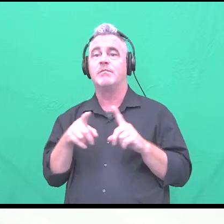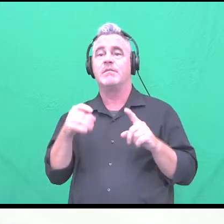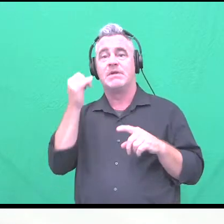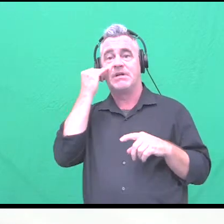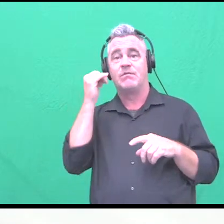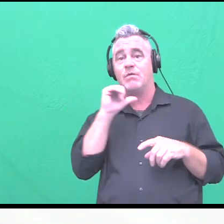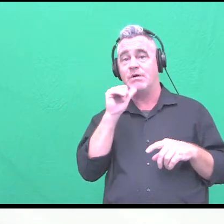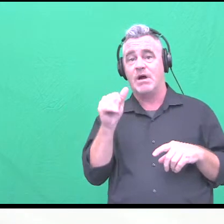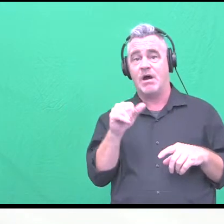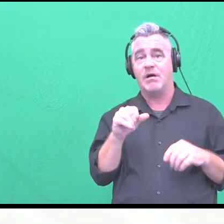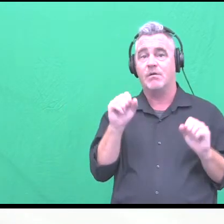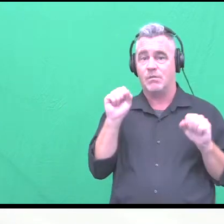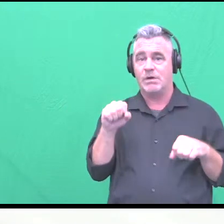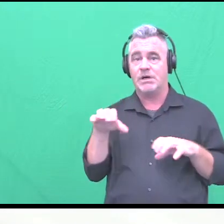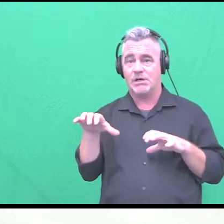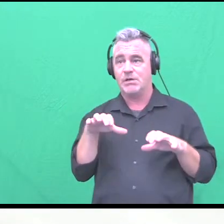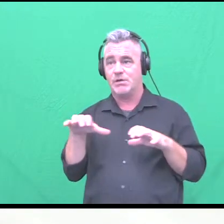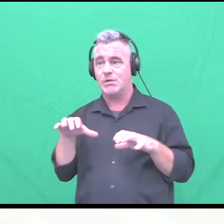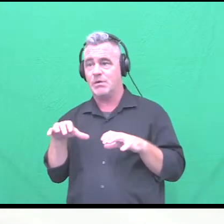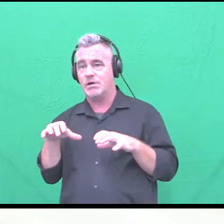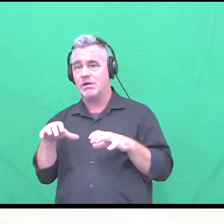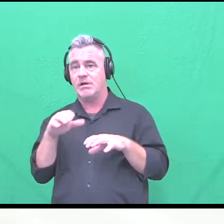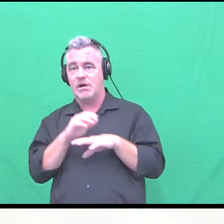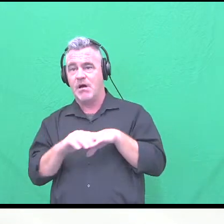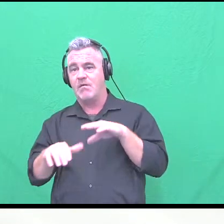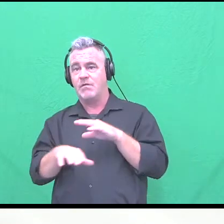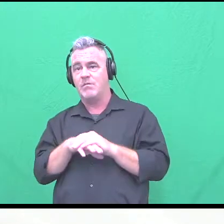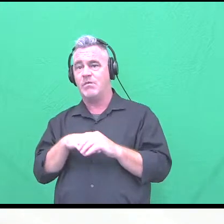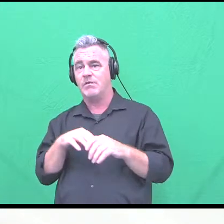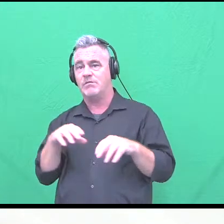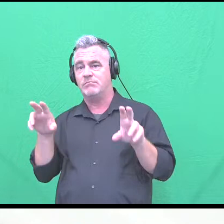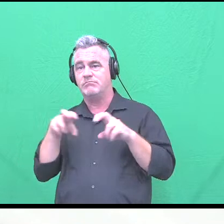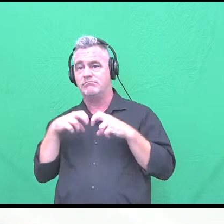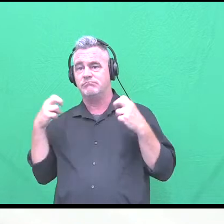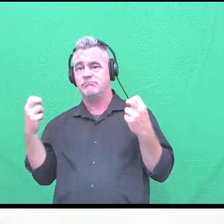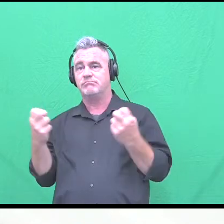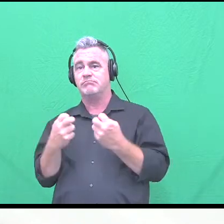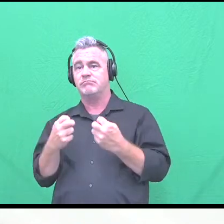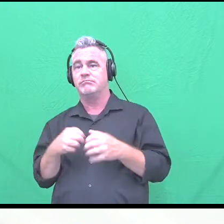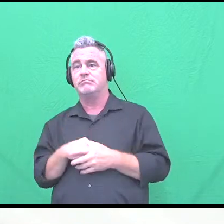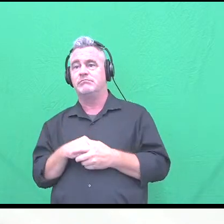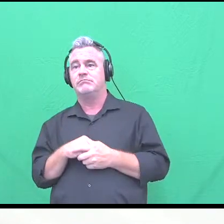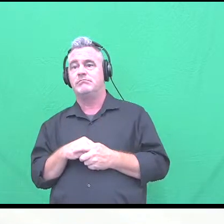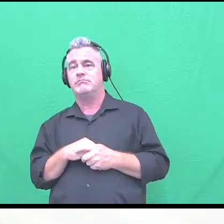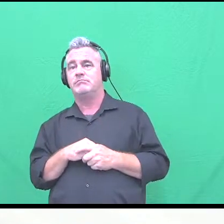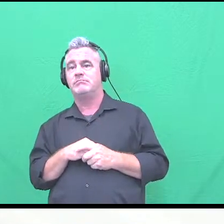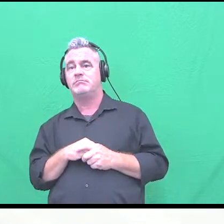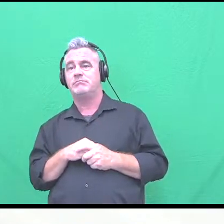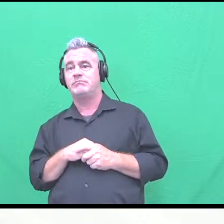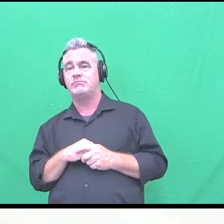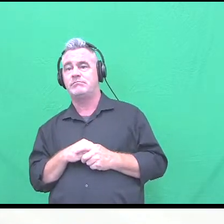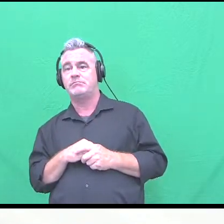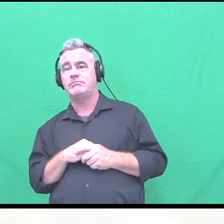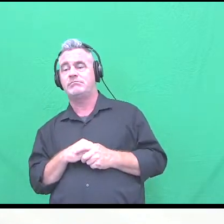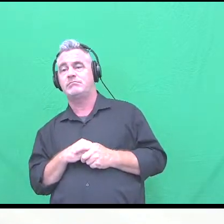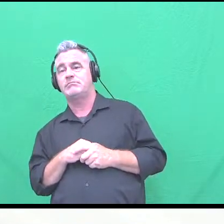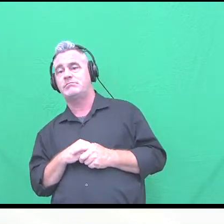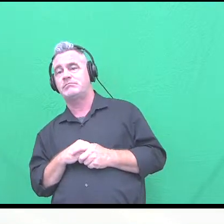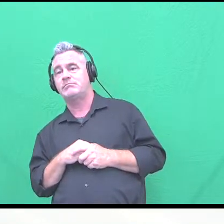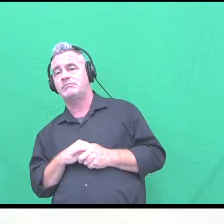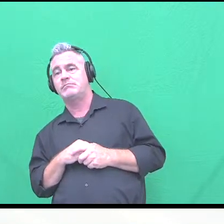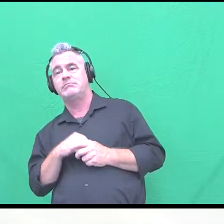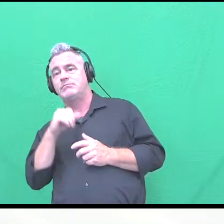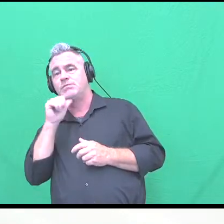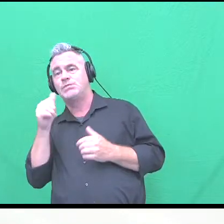going to televise them, we could do I know they came in and tried to figure out how quickly they could set up the room, but we wouldn't have